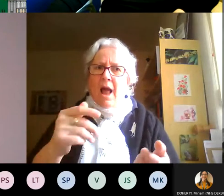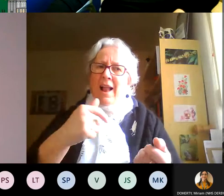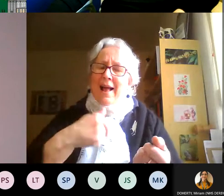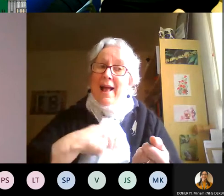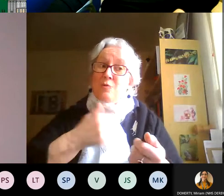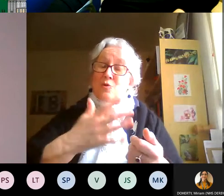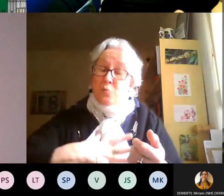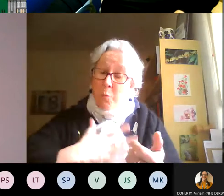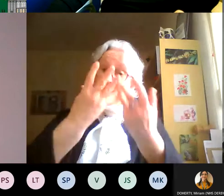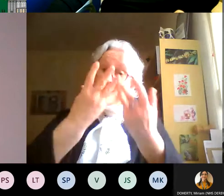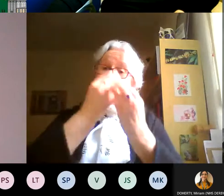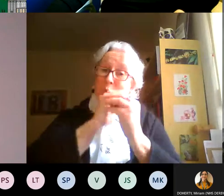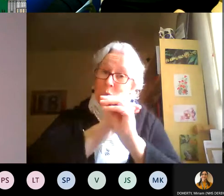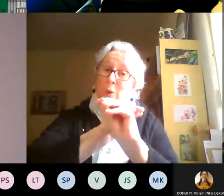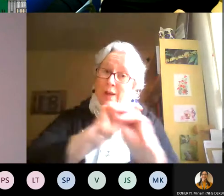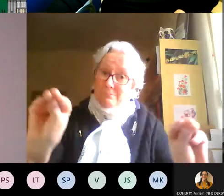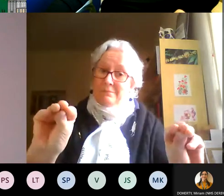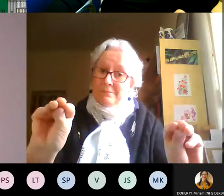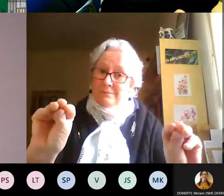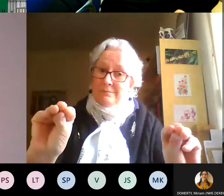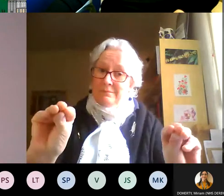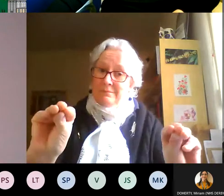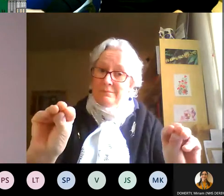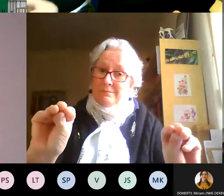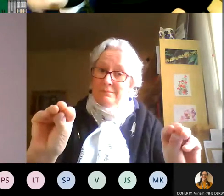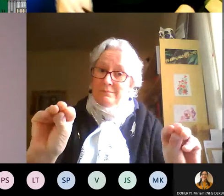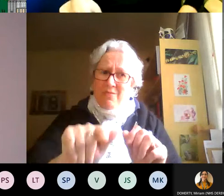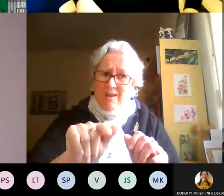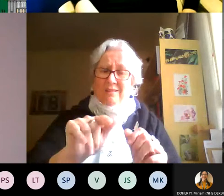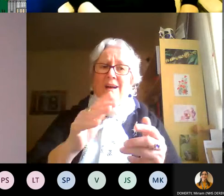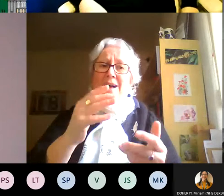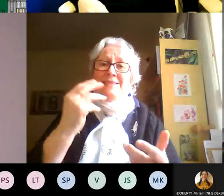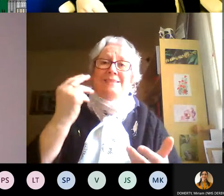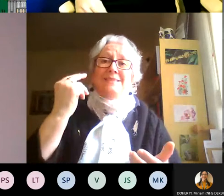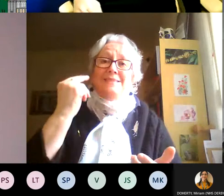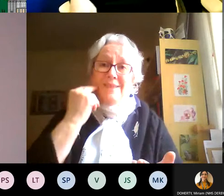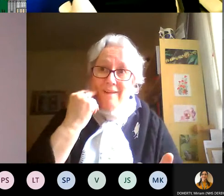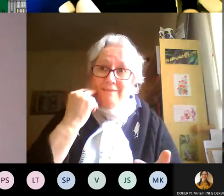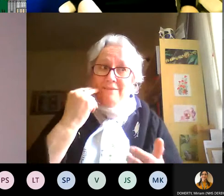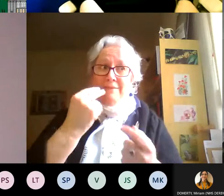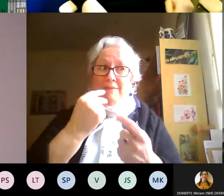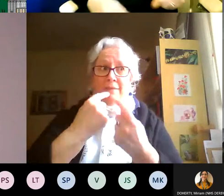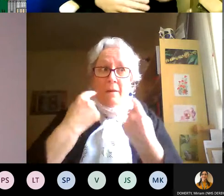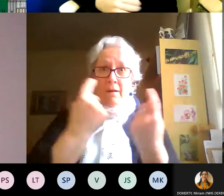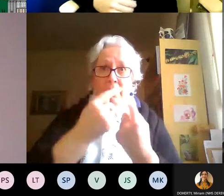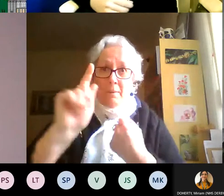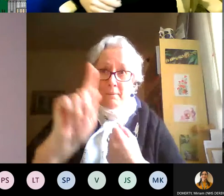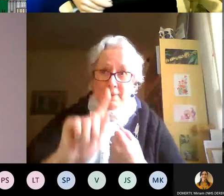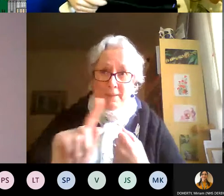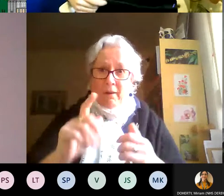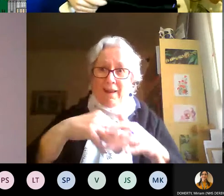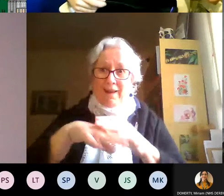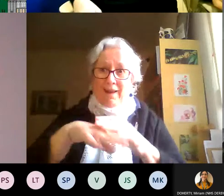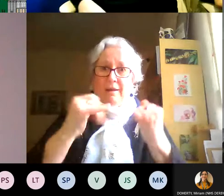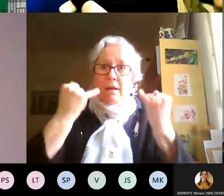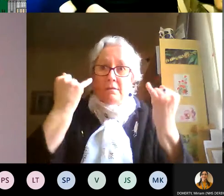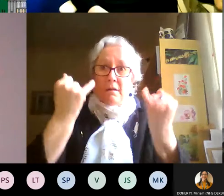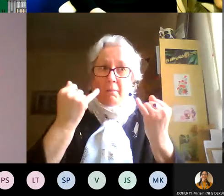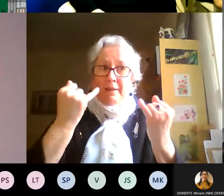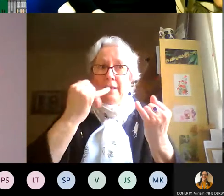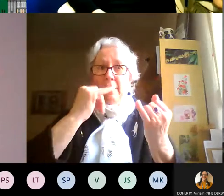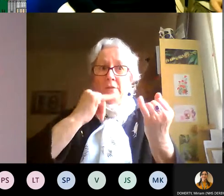know, if they've got long COVID, it's, you know, that's where I've come in to try and educate and get